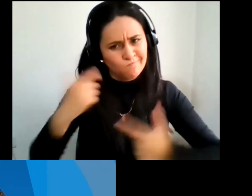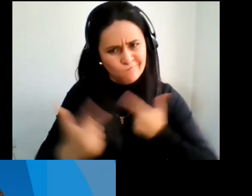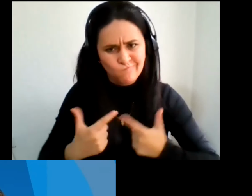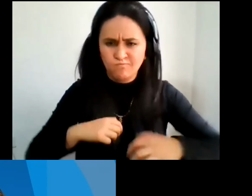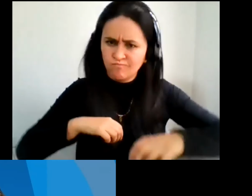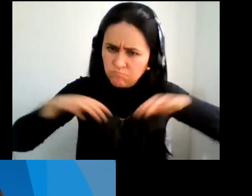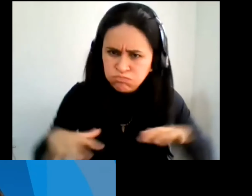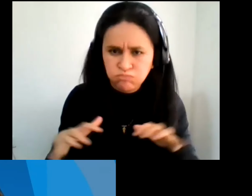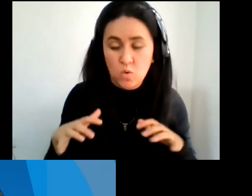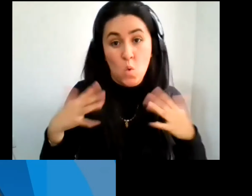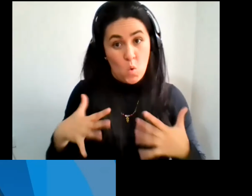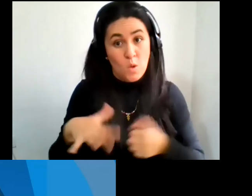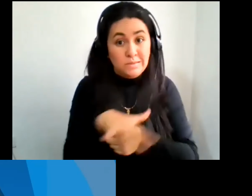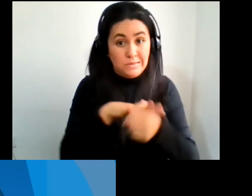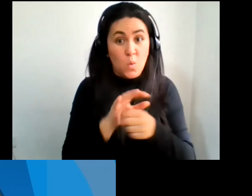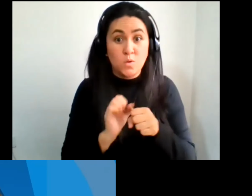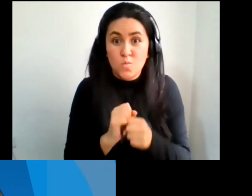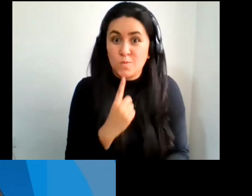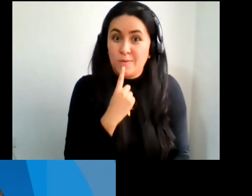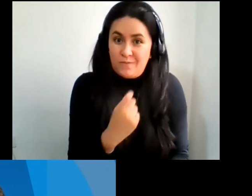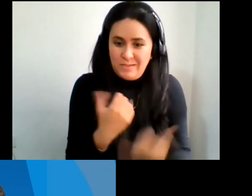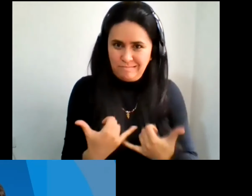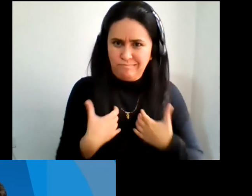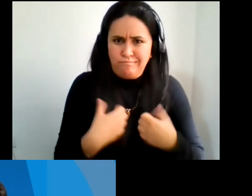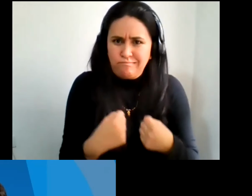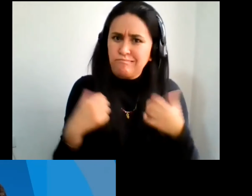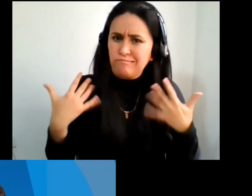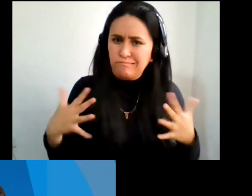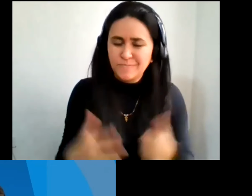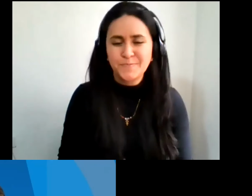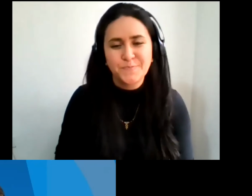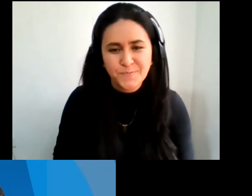this complex context. Thank you very much. James? Thank you